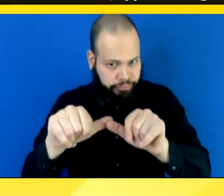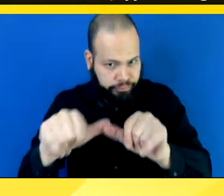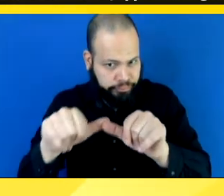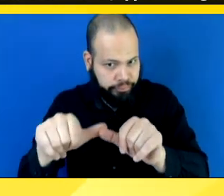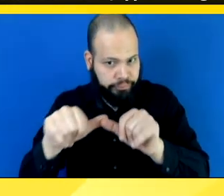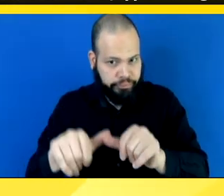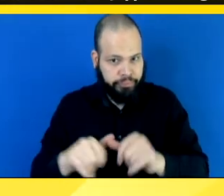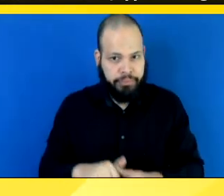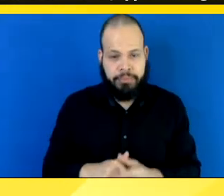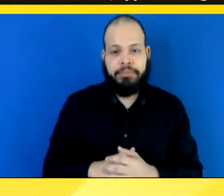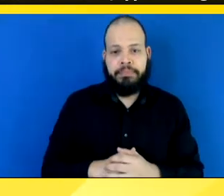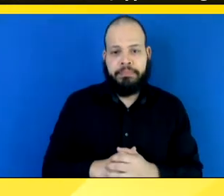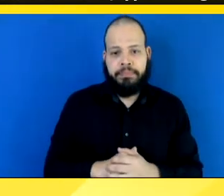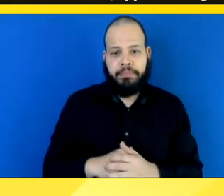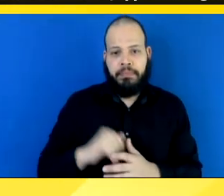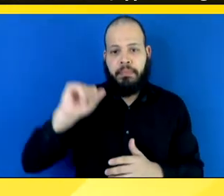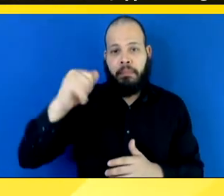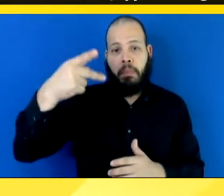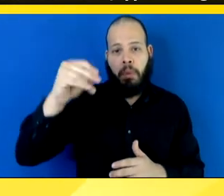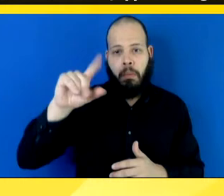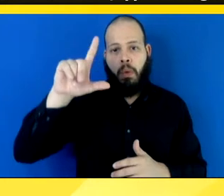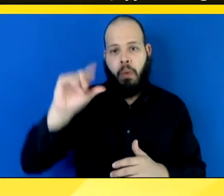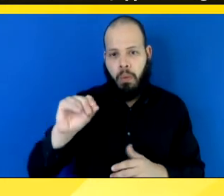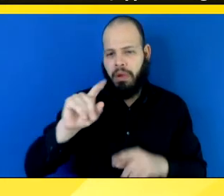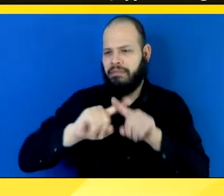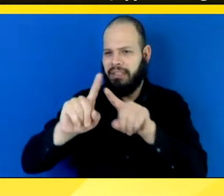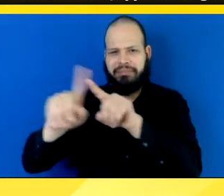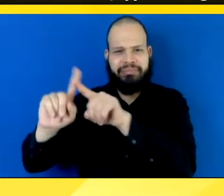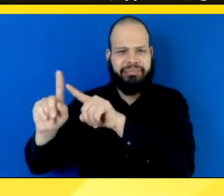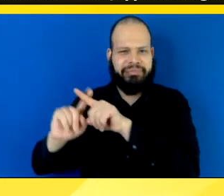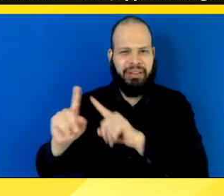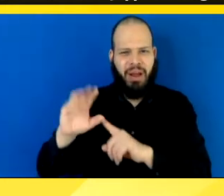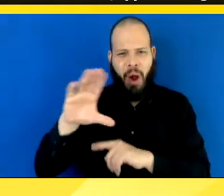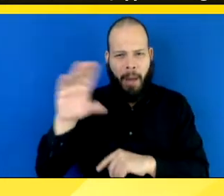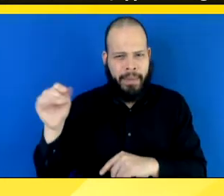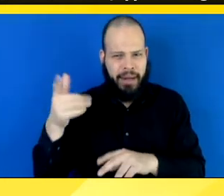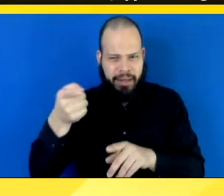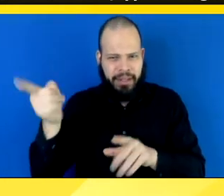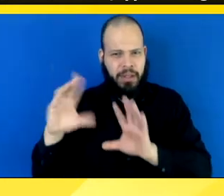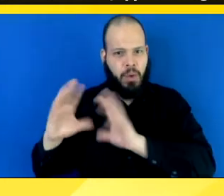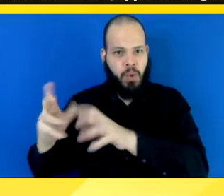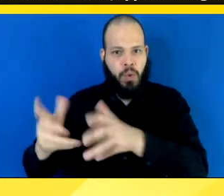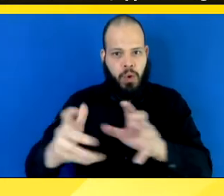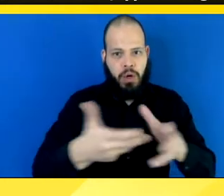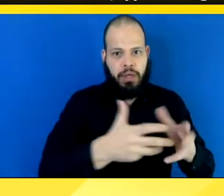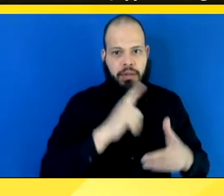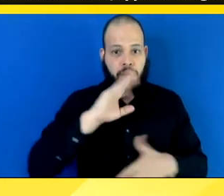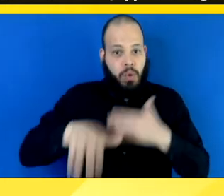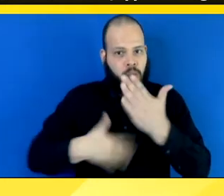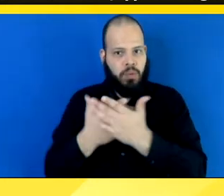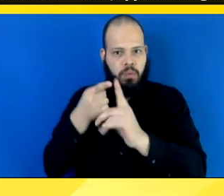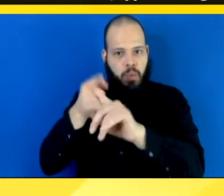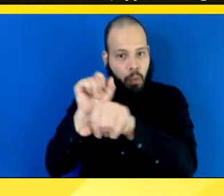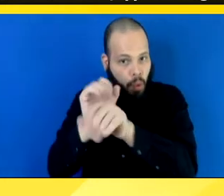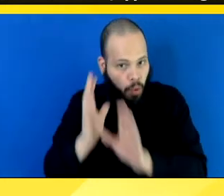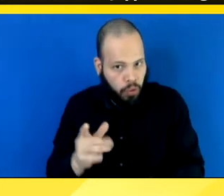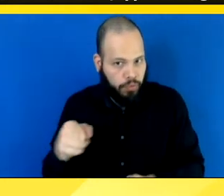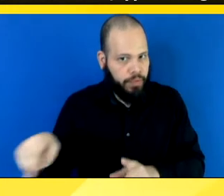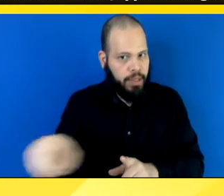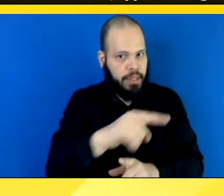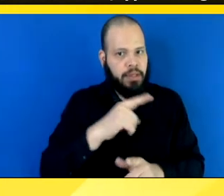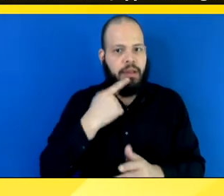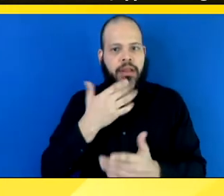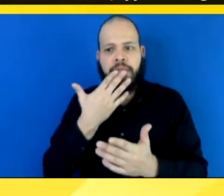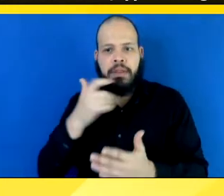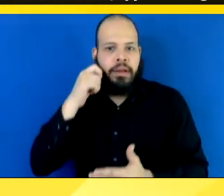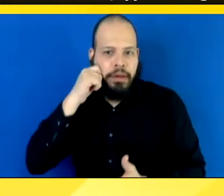CBTU, CLU, Pride at Work, LACLA, all of the workers of every ethnic group that you can imagine, we are across this